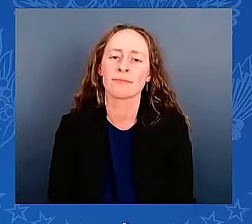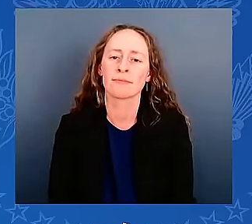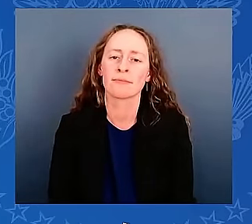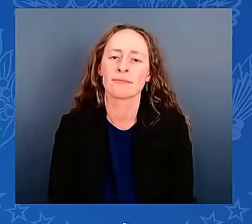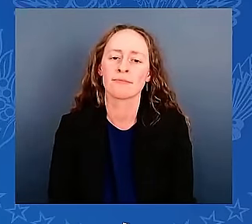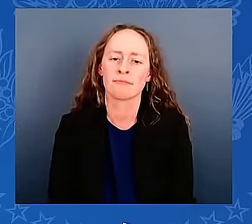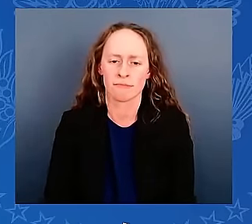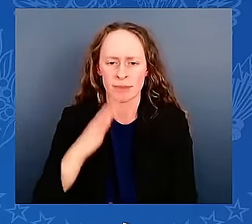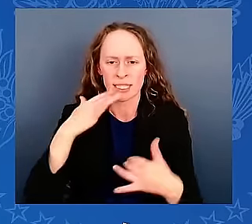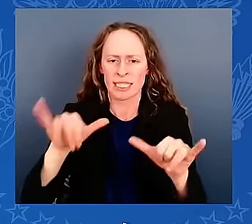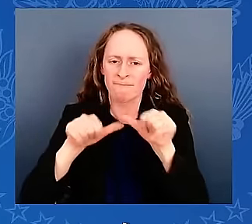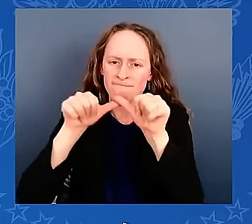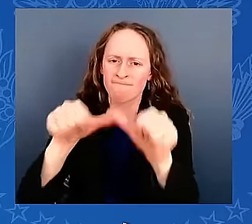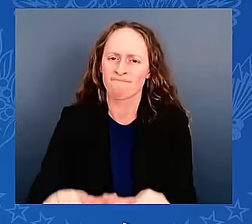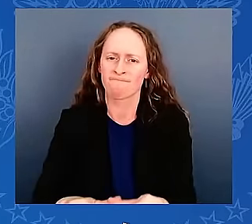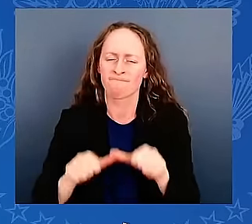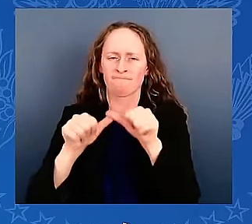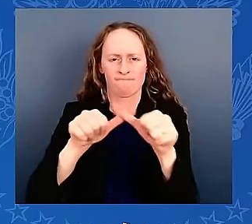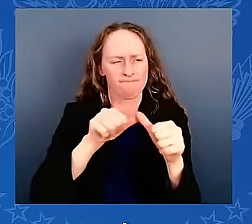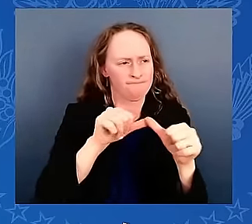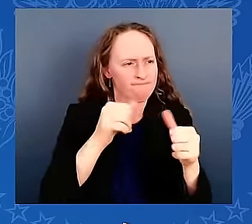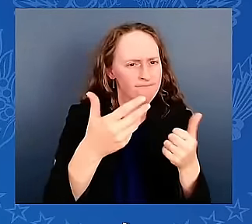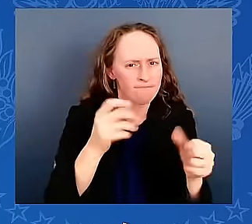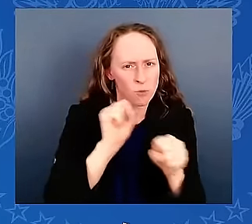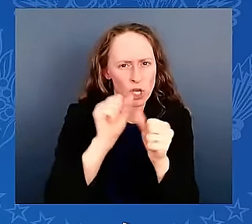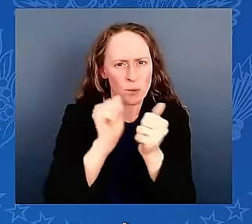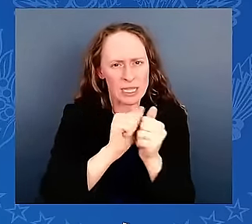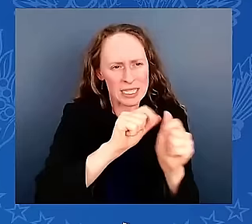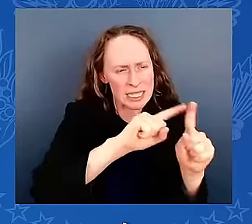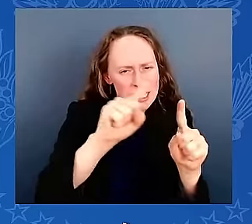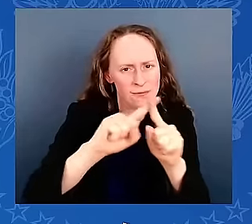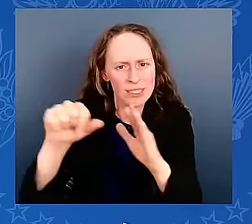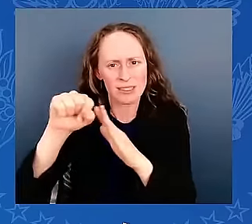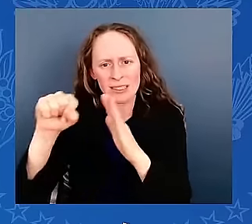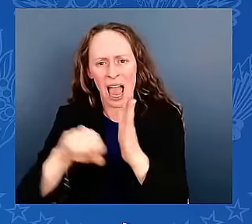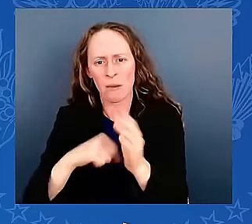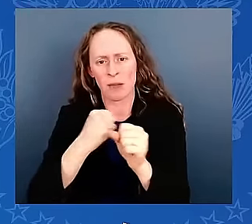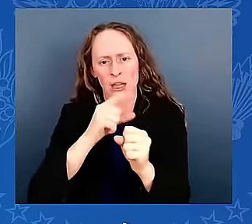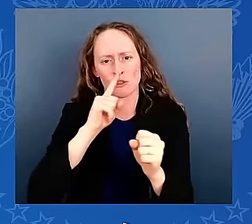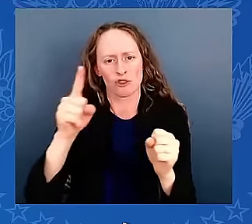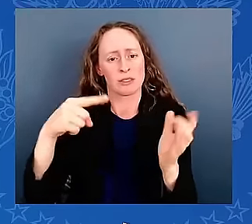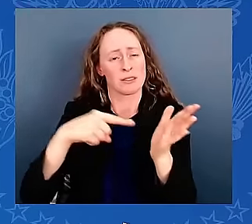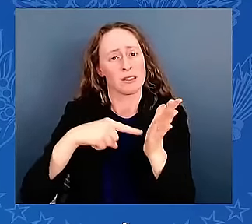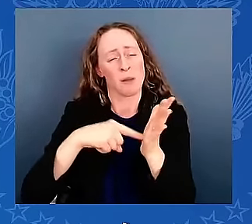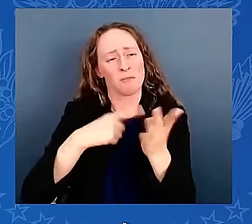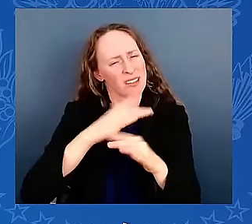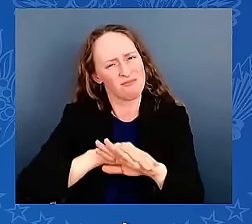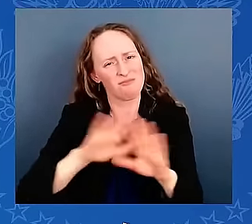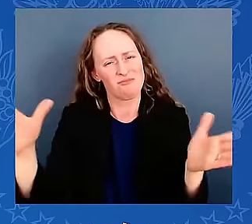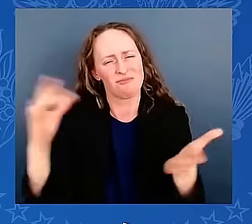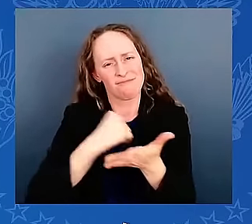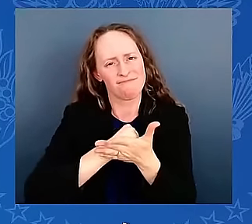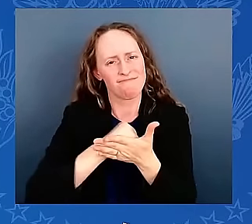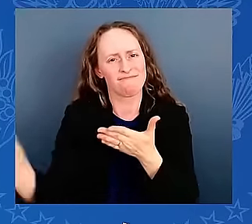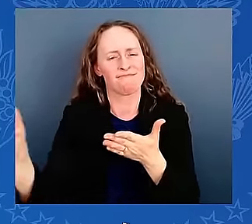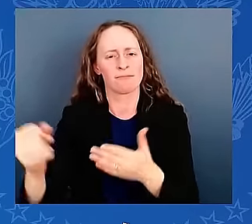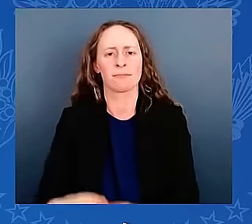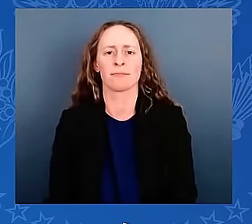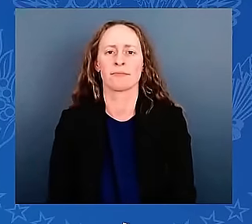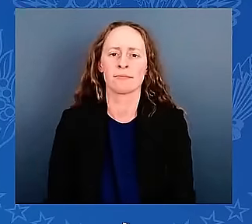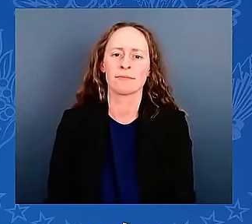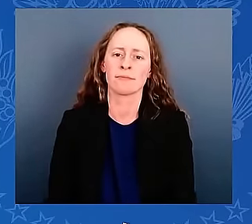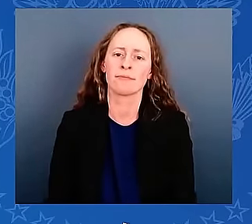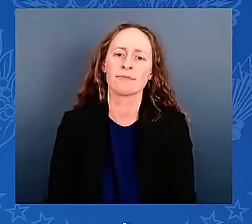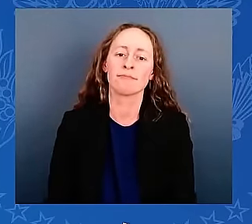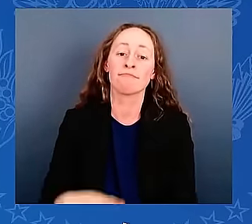the federal minimum wage. Our first term, we capped the cost of insulin for seniors at $35.